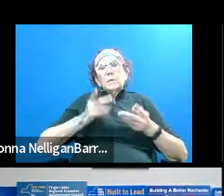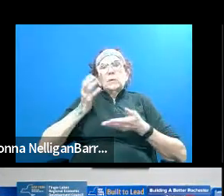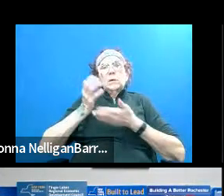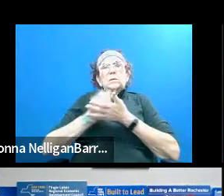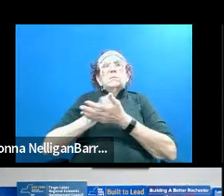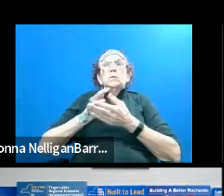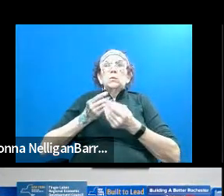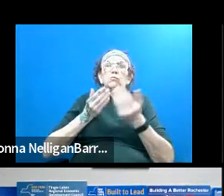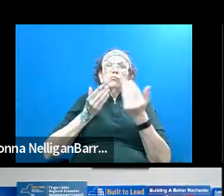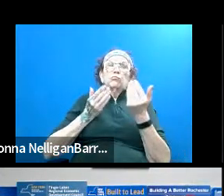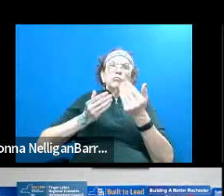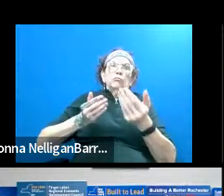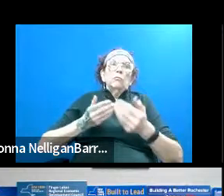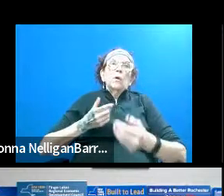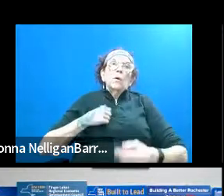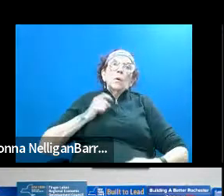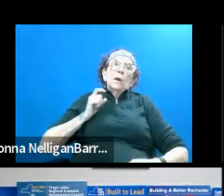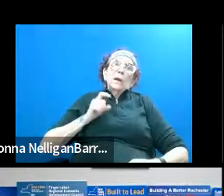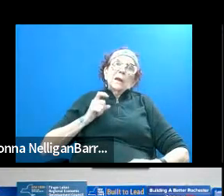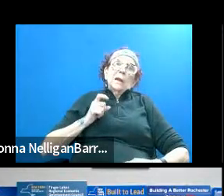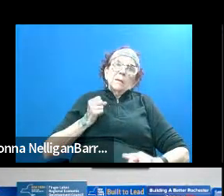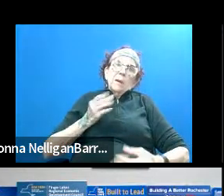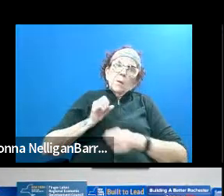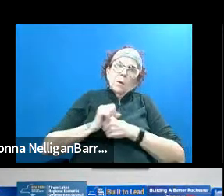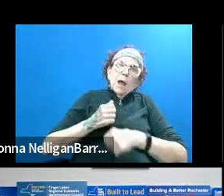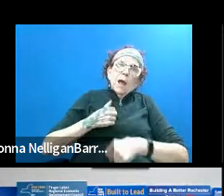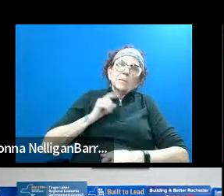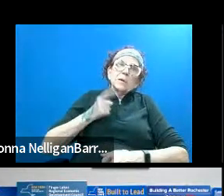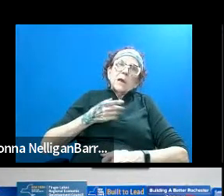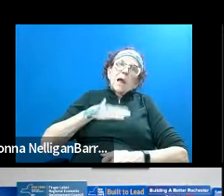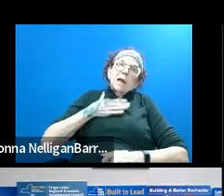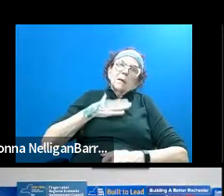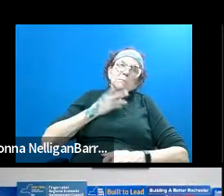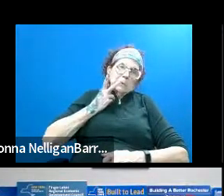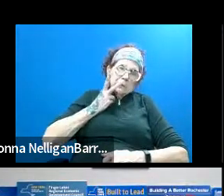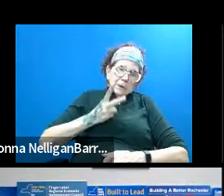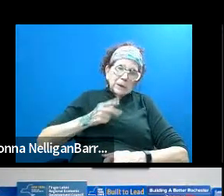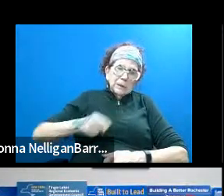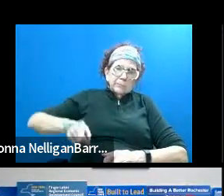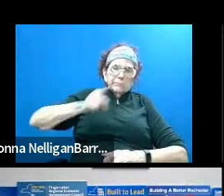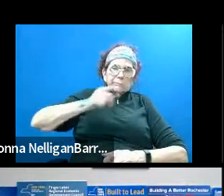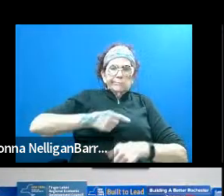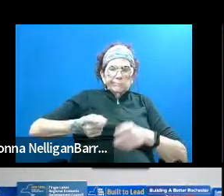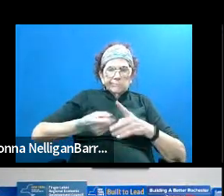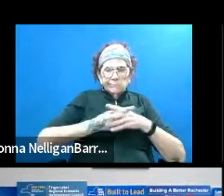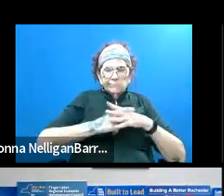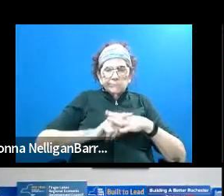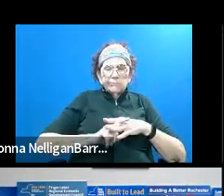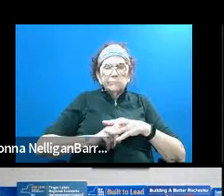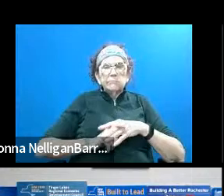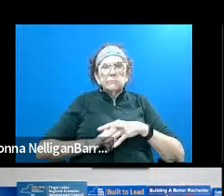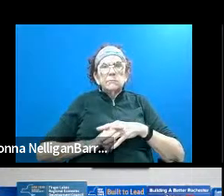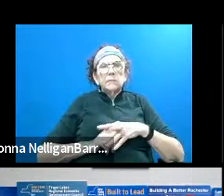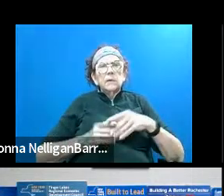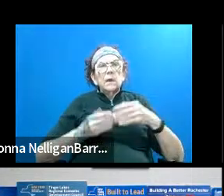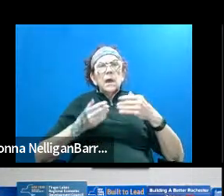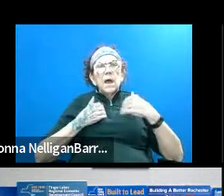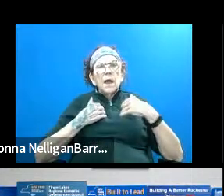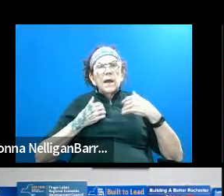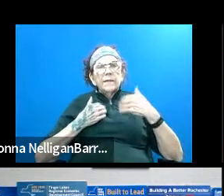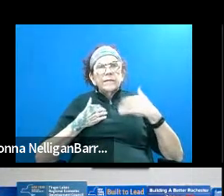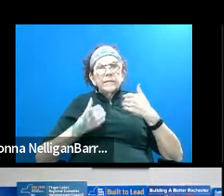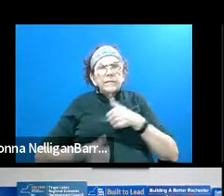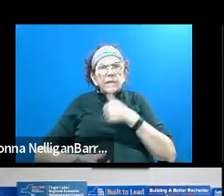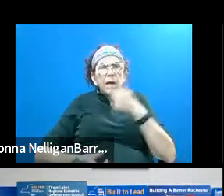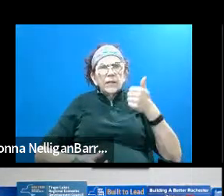see that we're getting off the ball to actually have the opportunity to really have what every other downtown in every other part of the